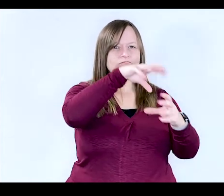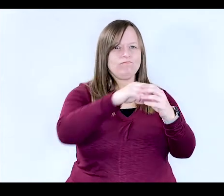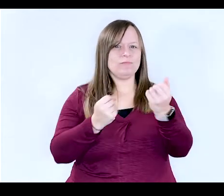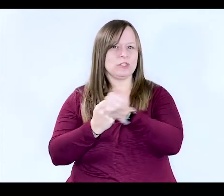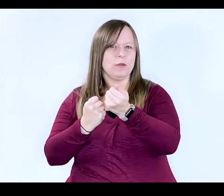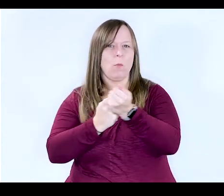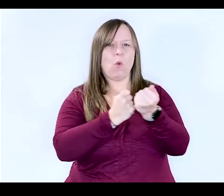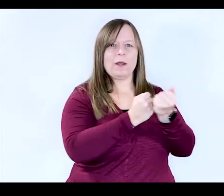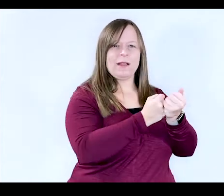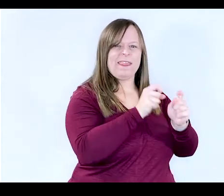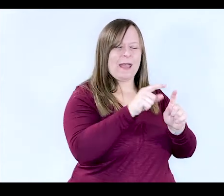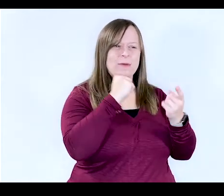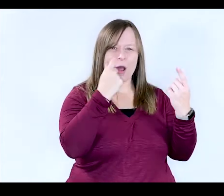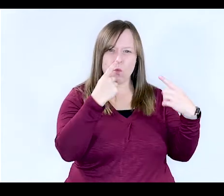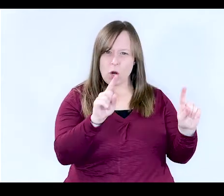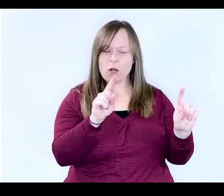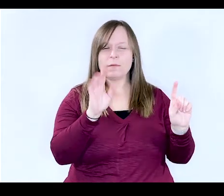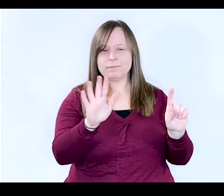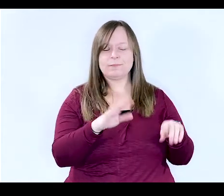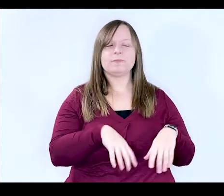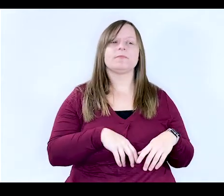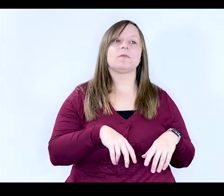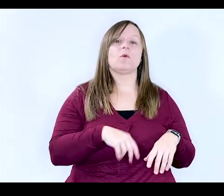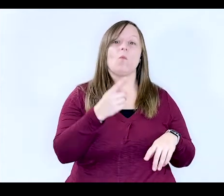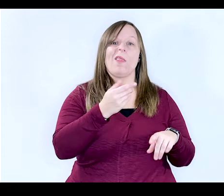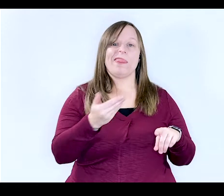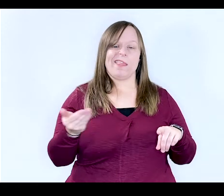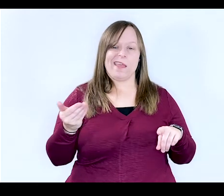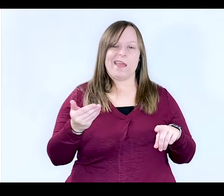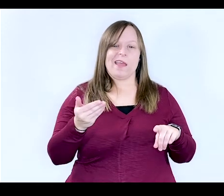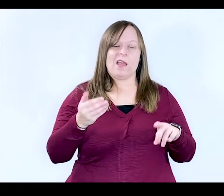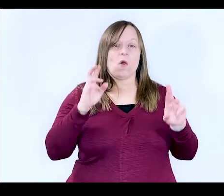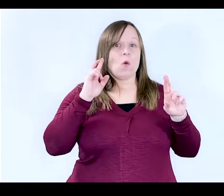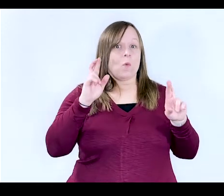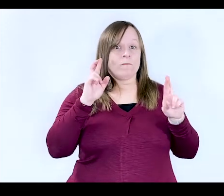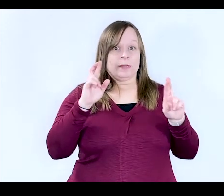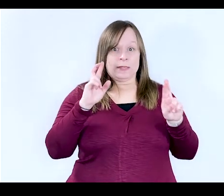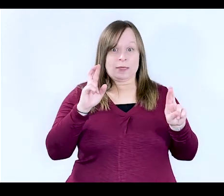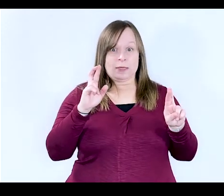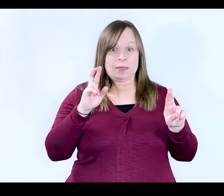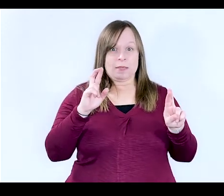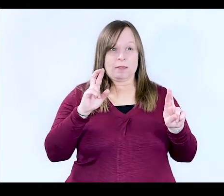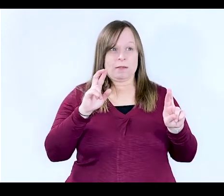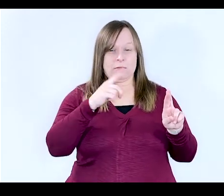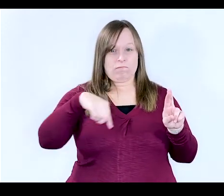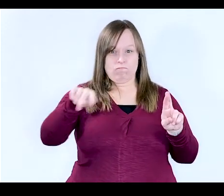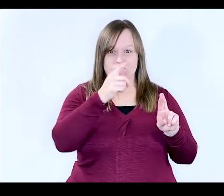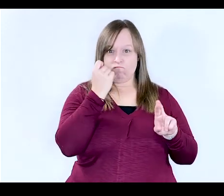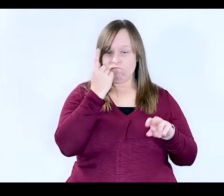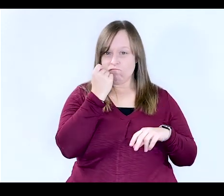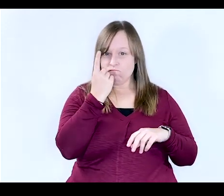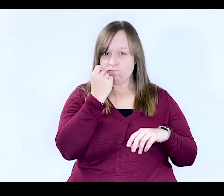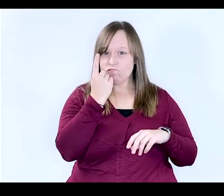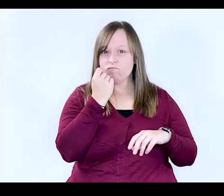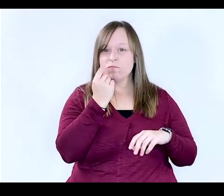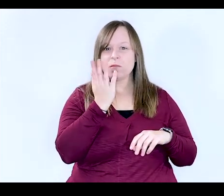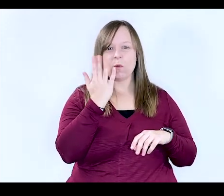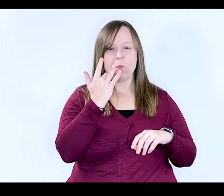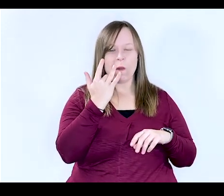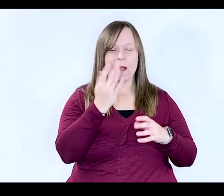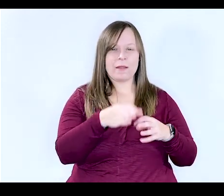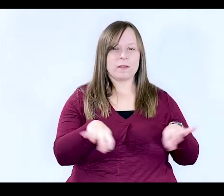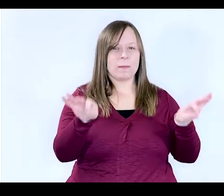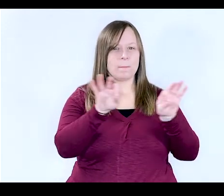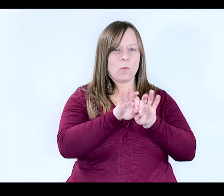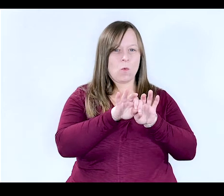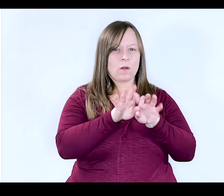it. It just wouldn't work. So one of the things that hopefully folks can understand why it